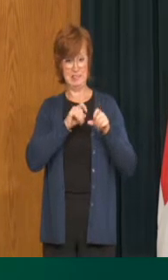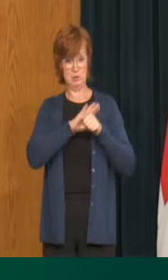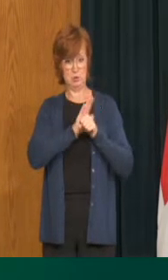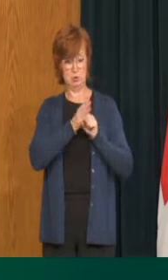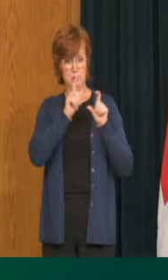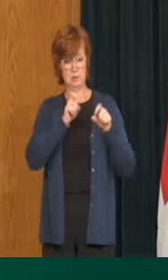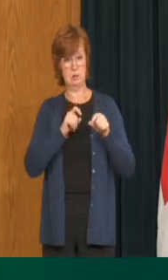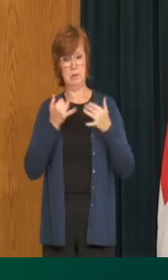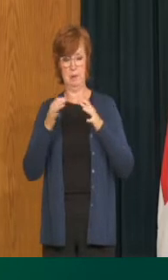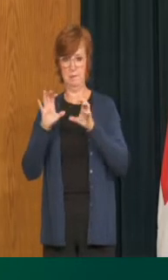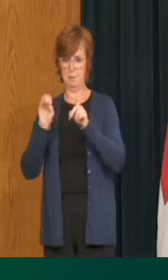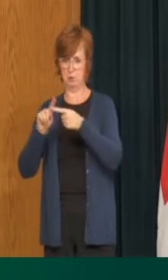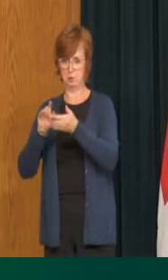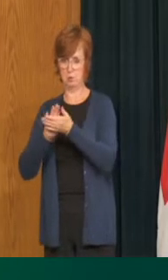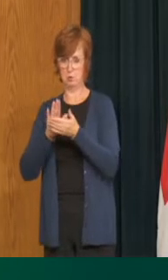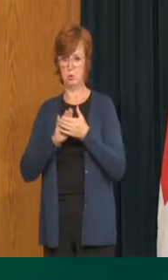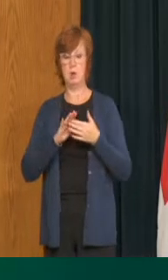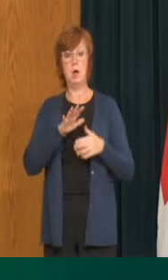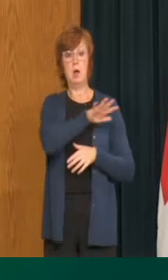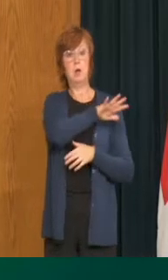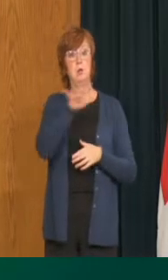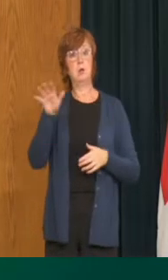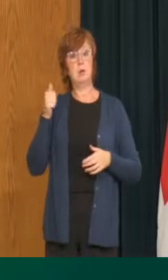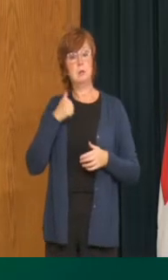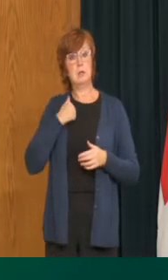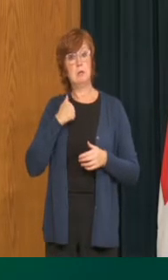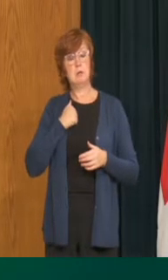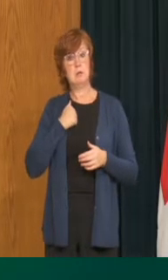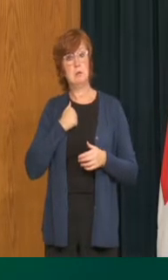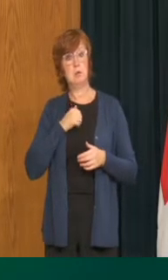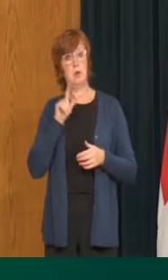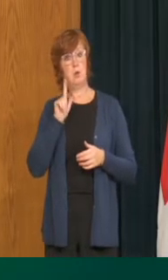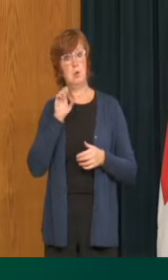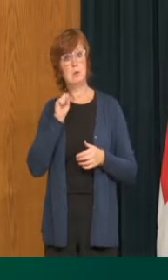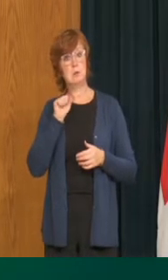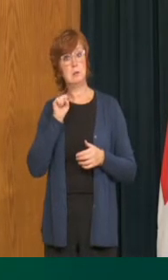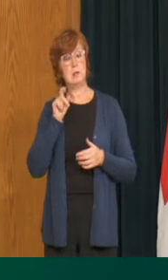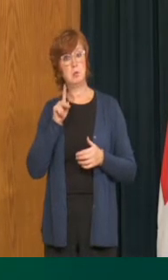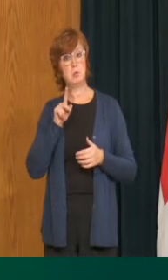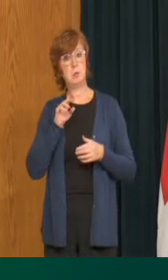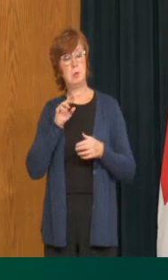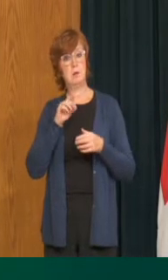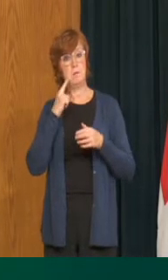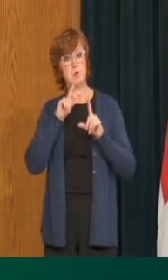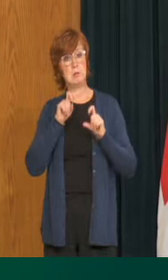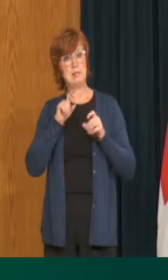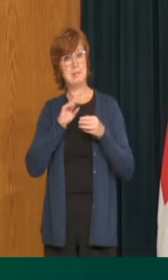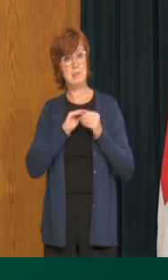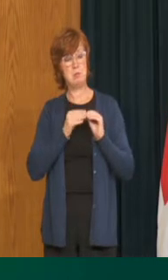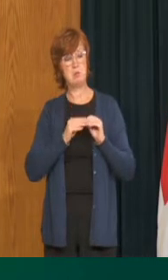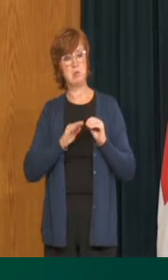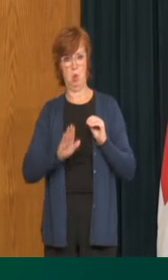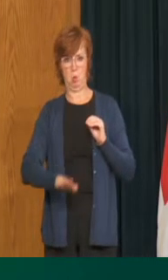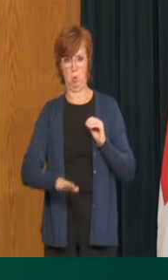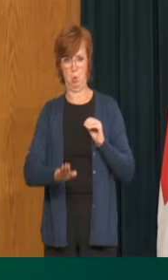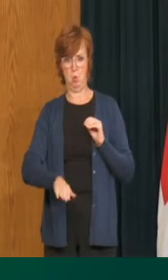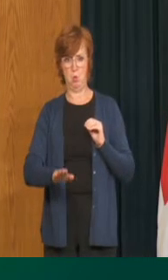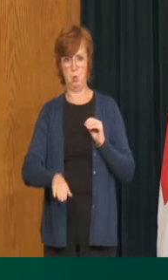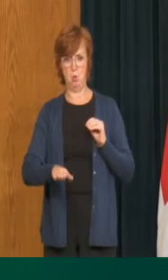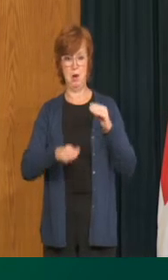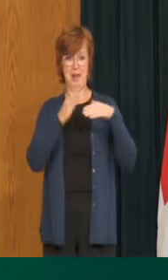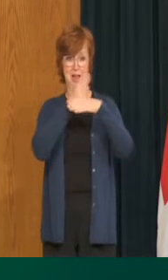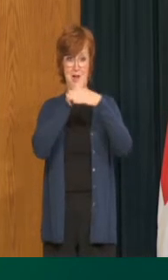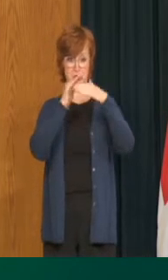is below the national per capita rates in terms of testing, and if you could speak to people generally about